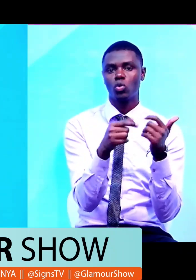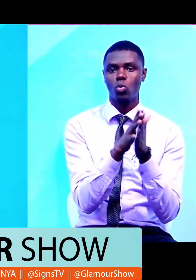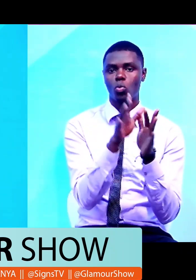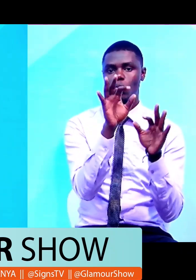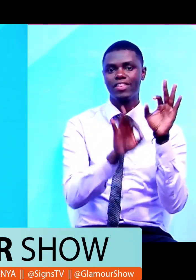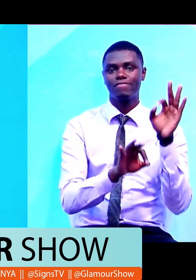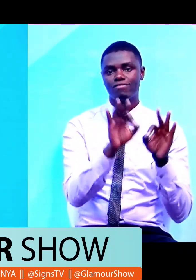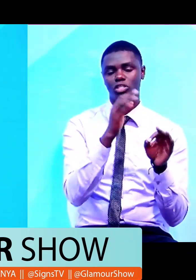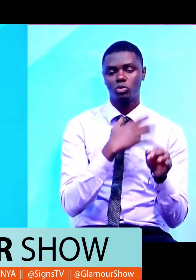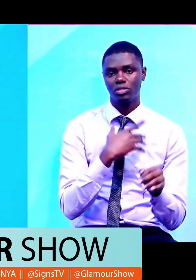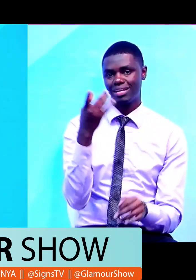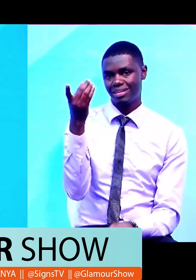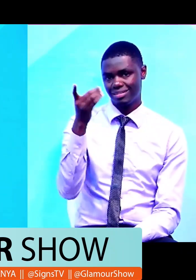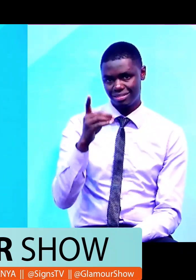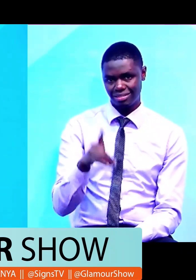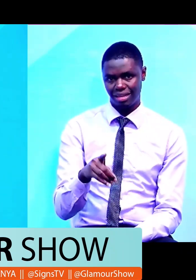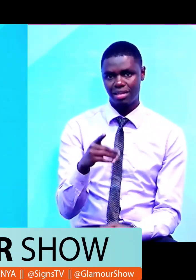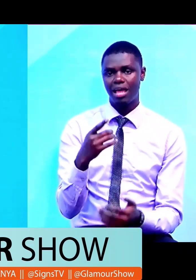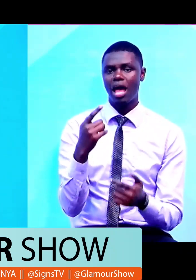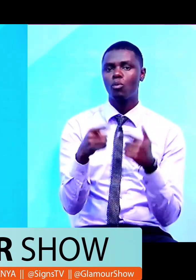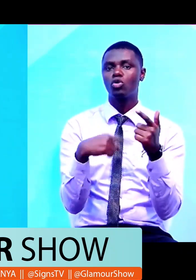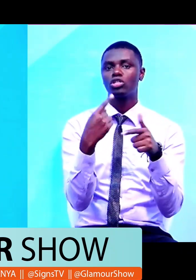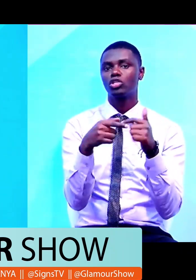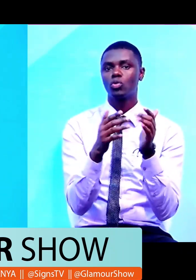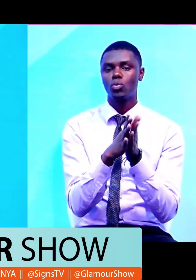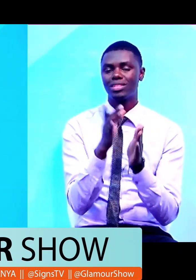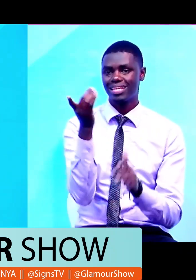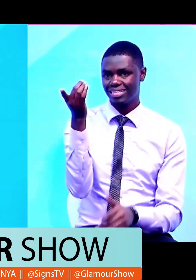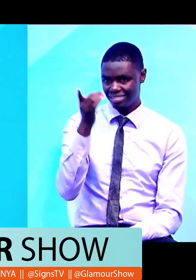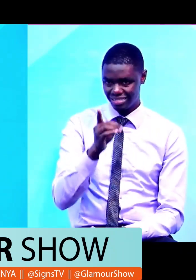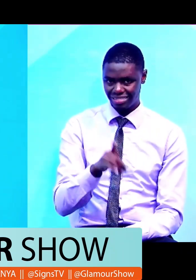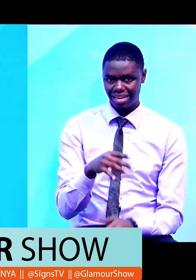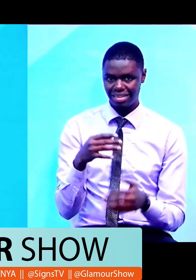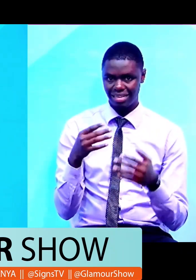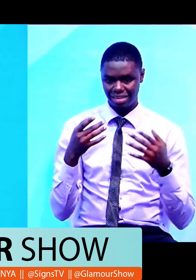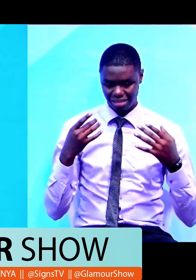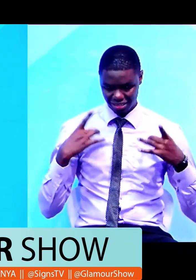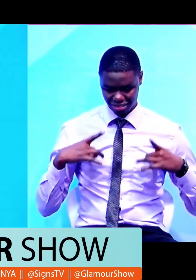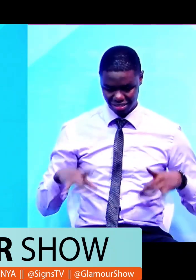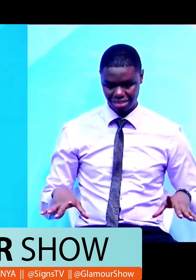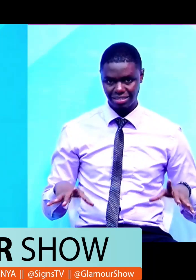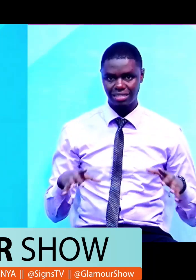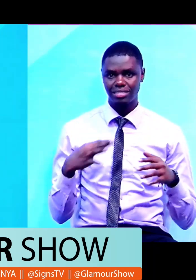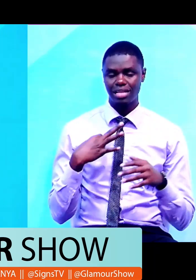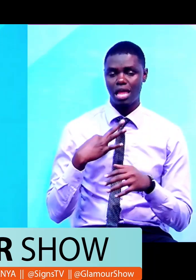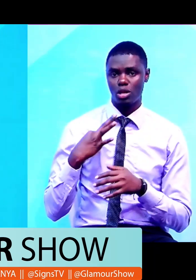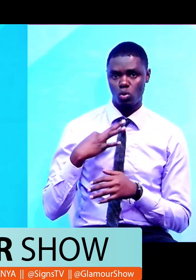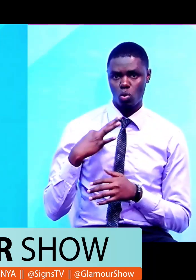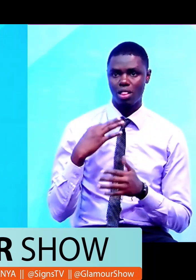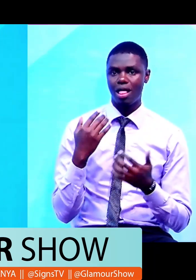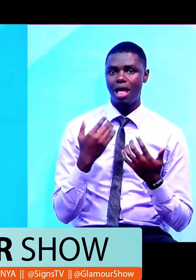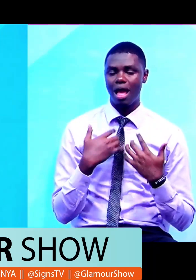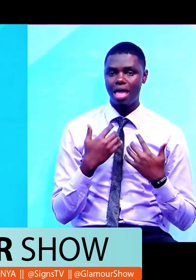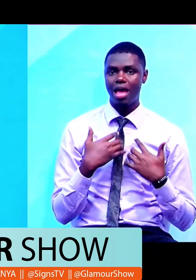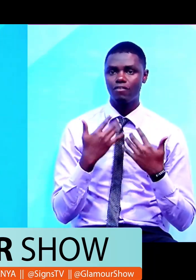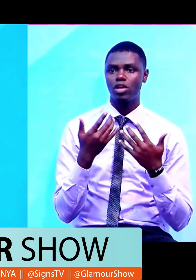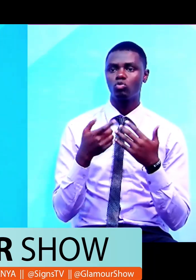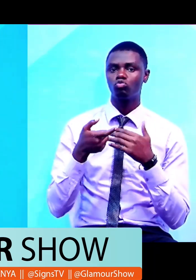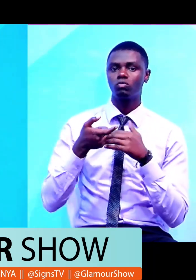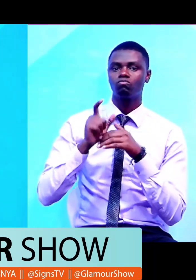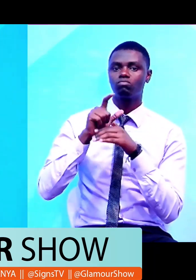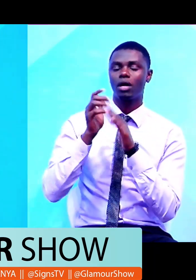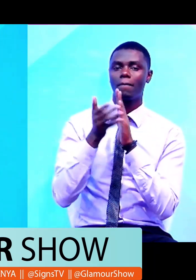and design. So I'm moving on to designing dresses, designing clothes. So I have to enhance my skill